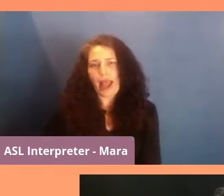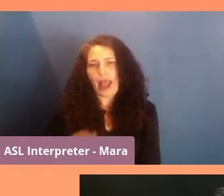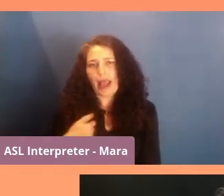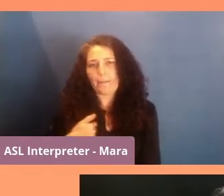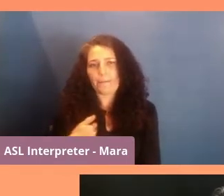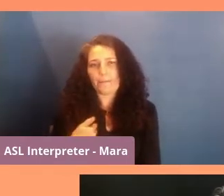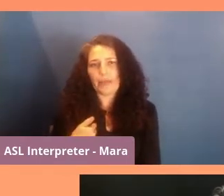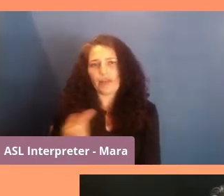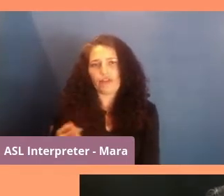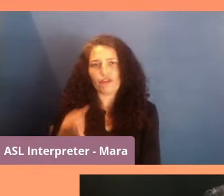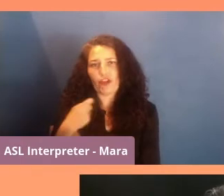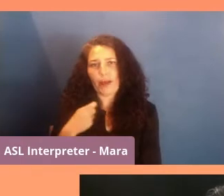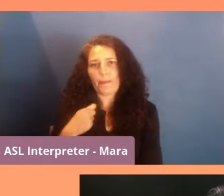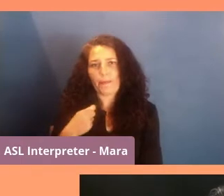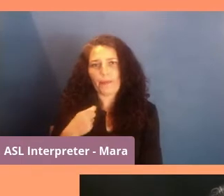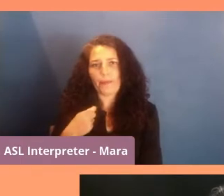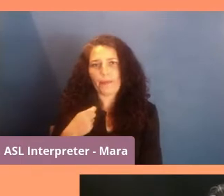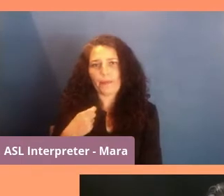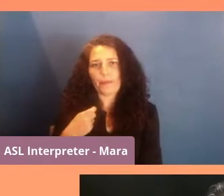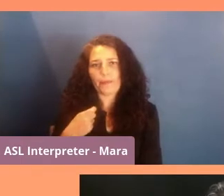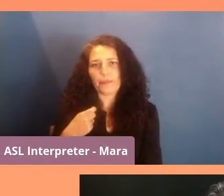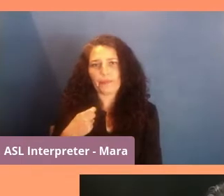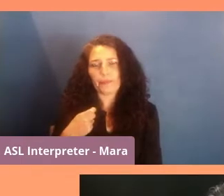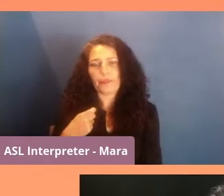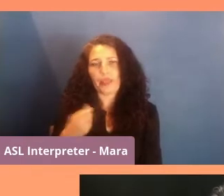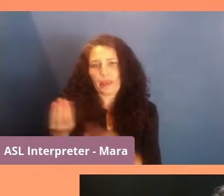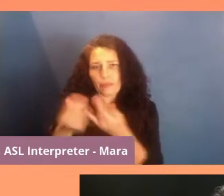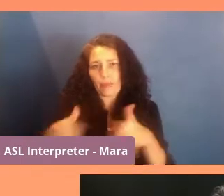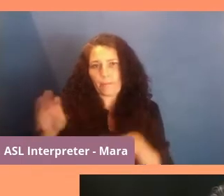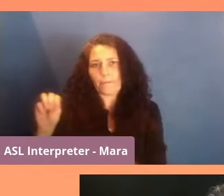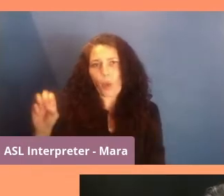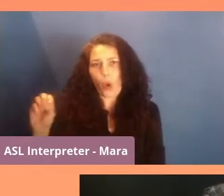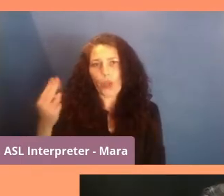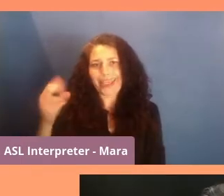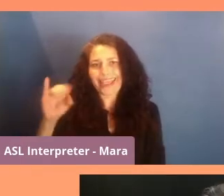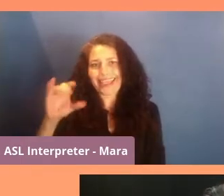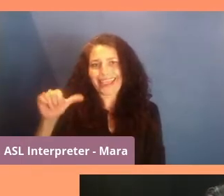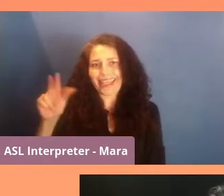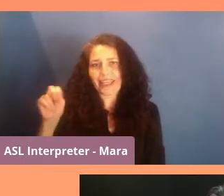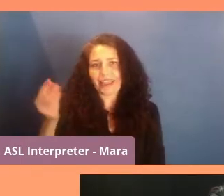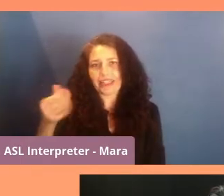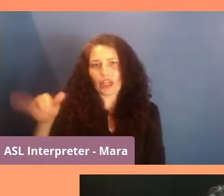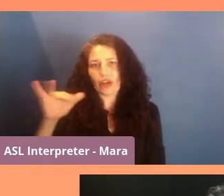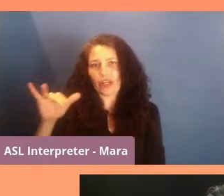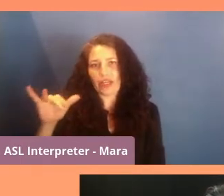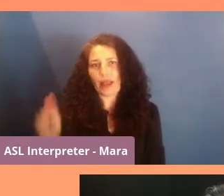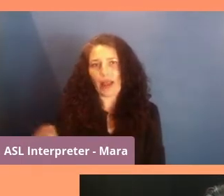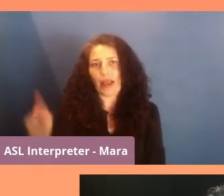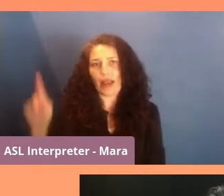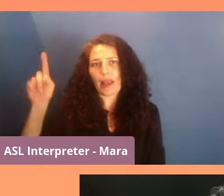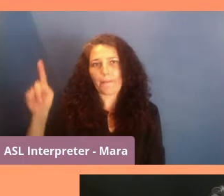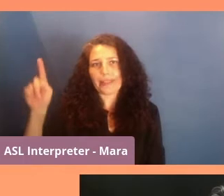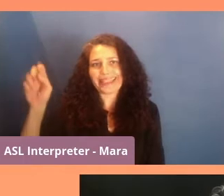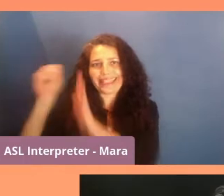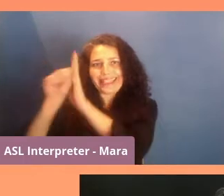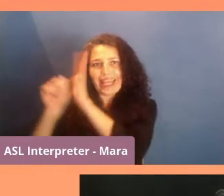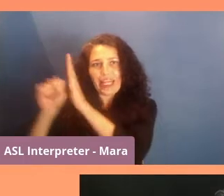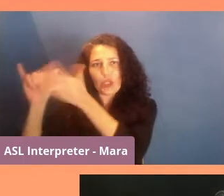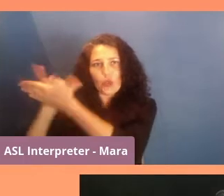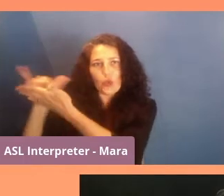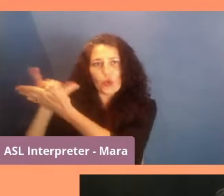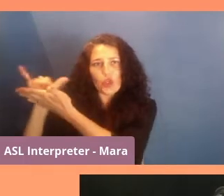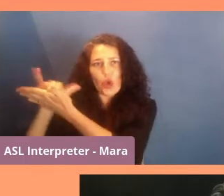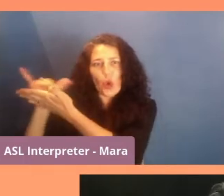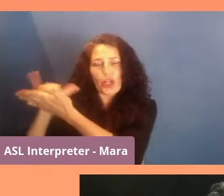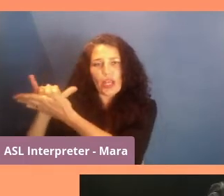beaming in from Mohican territory, unceded in upstate New York. I am, to